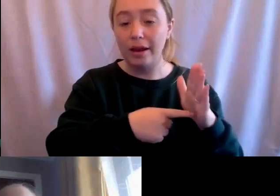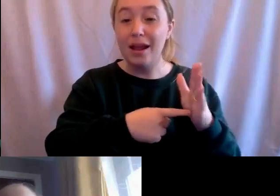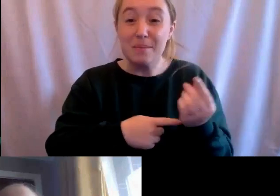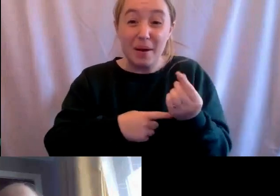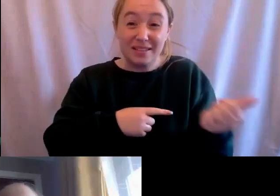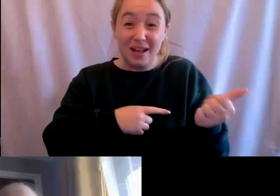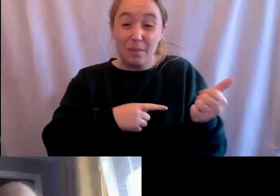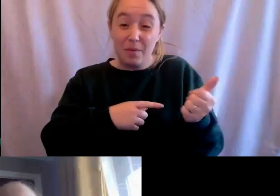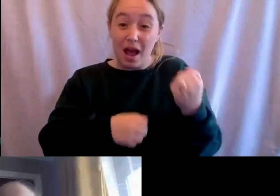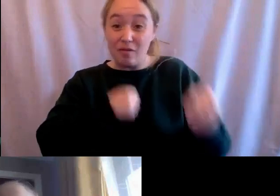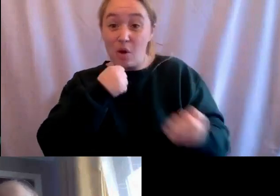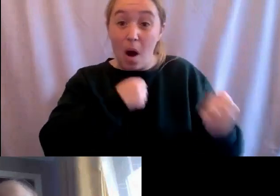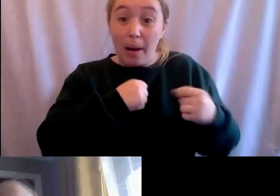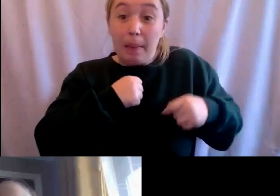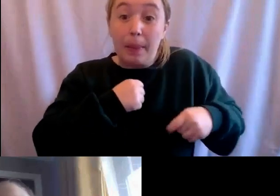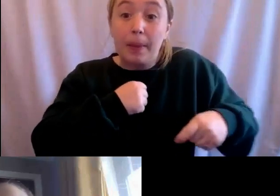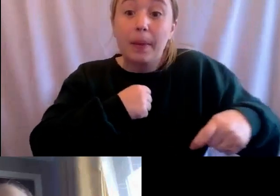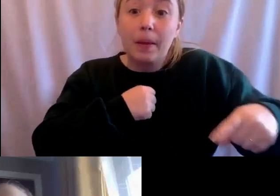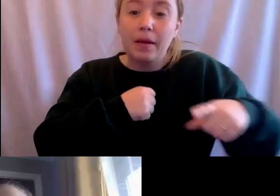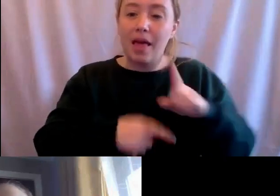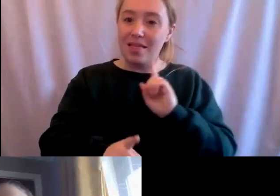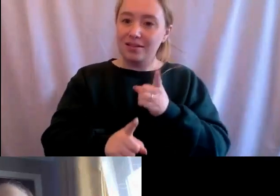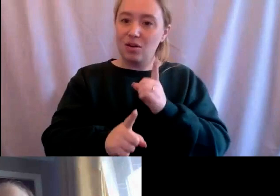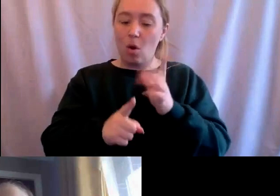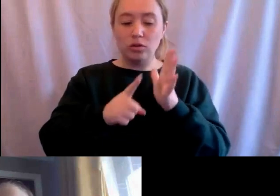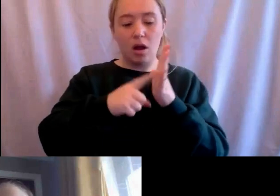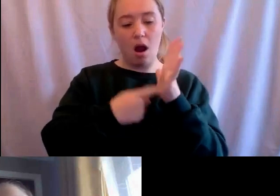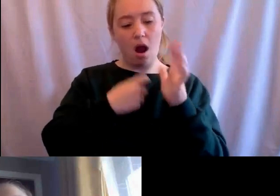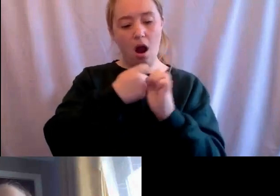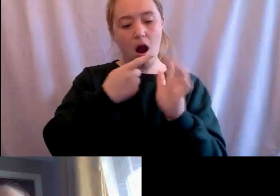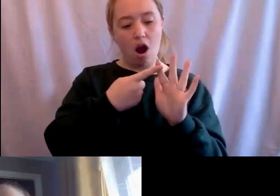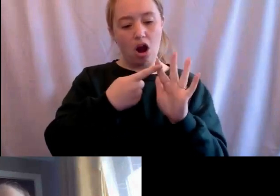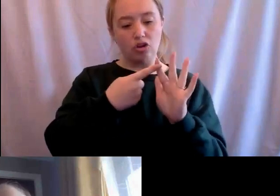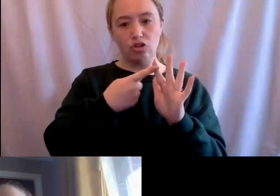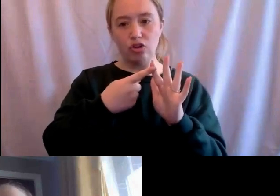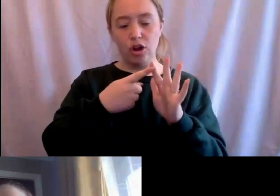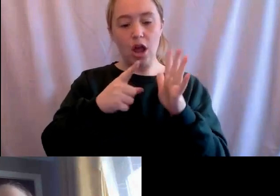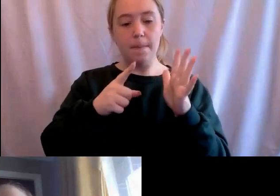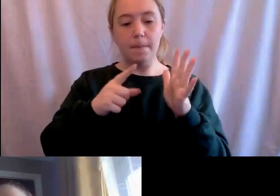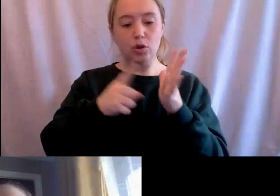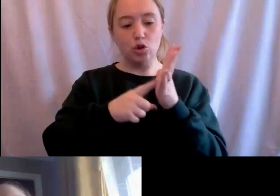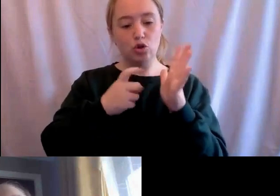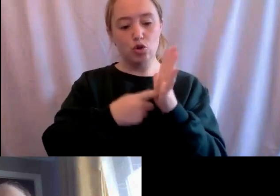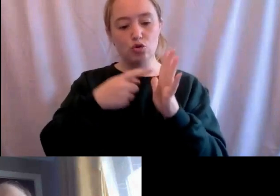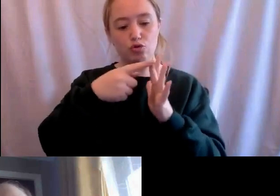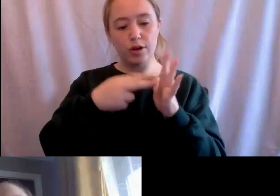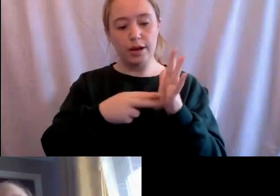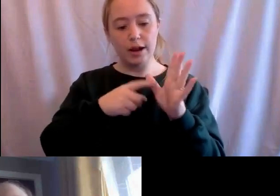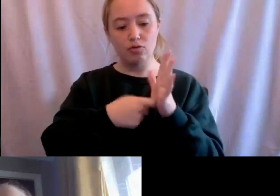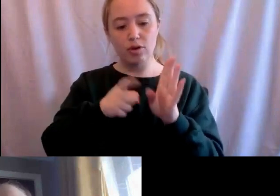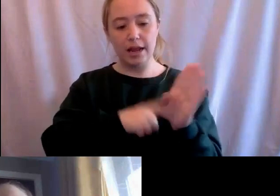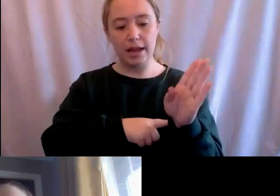on the way to the toilet, and we call this urge urinary incontinence. You can have both of these, and we call